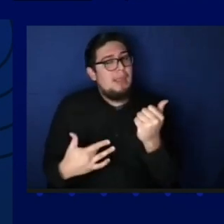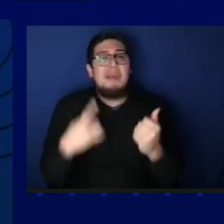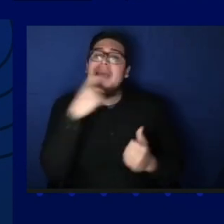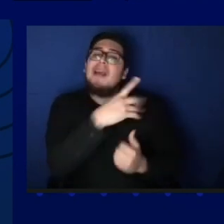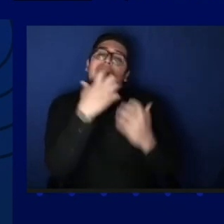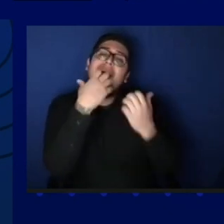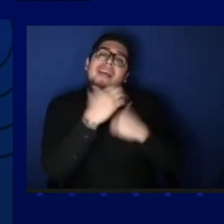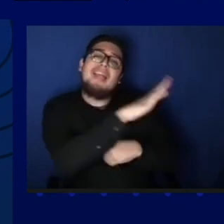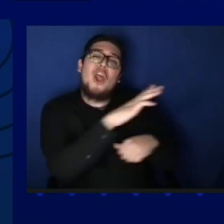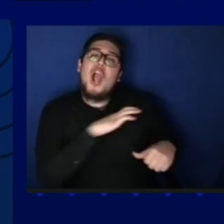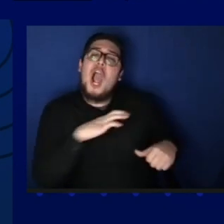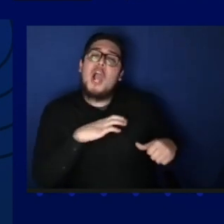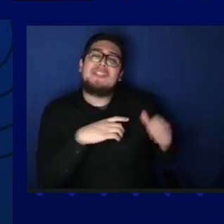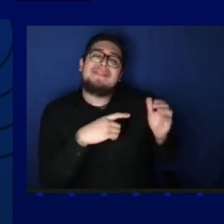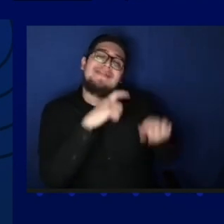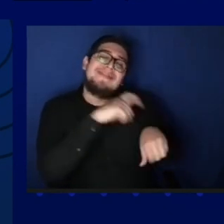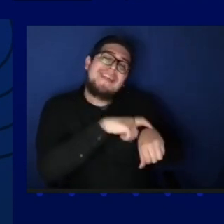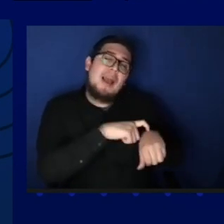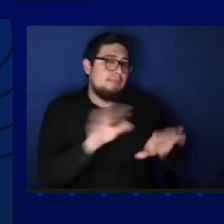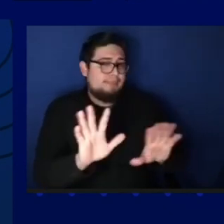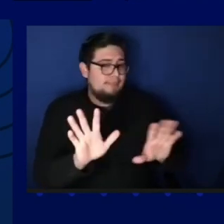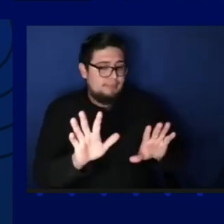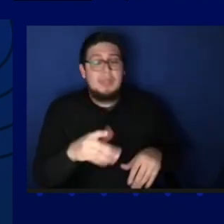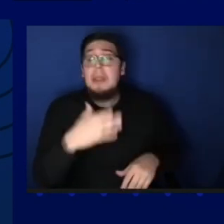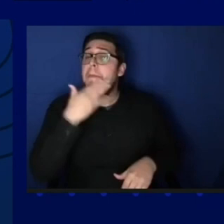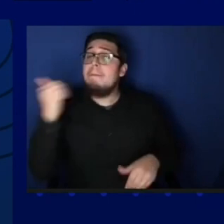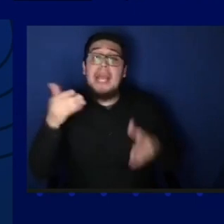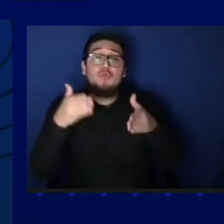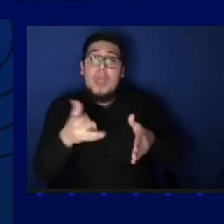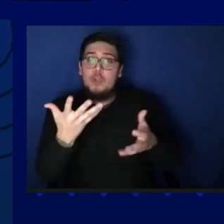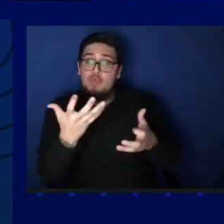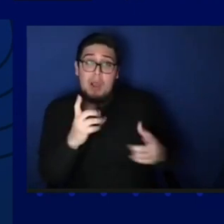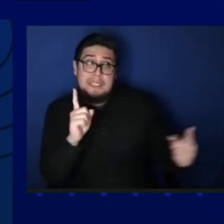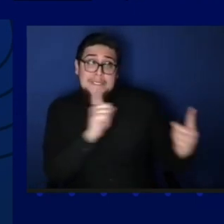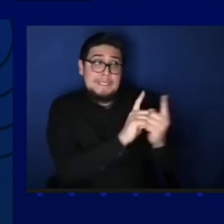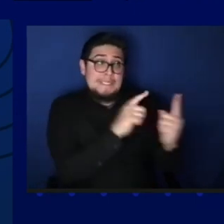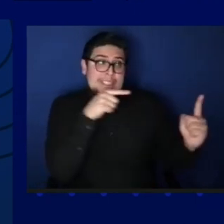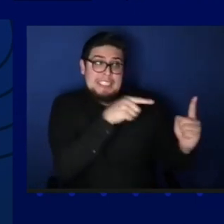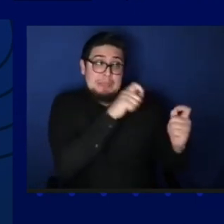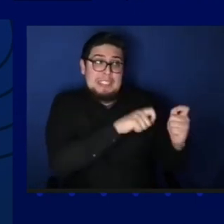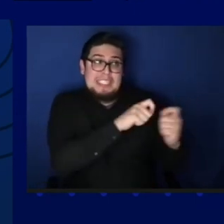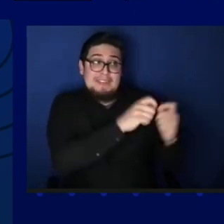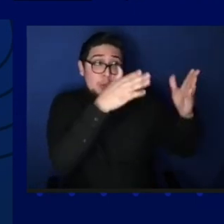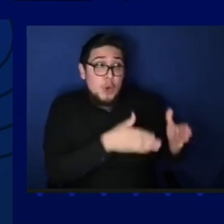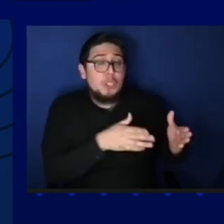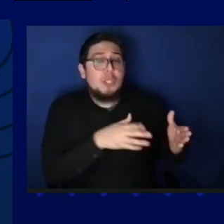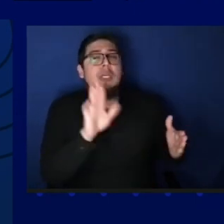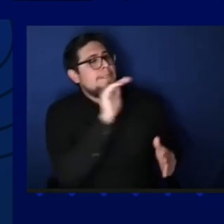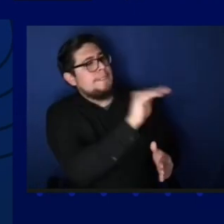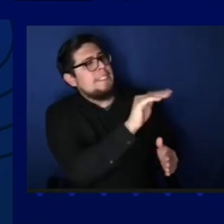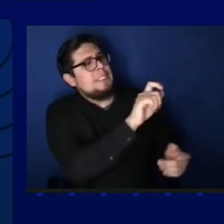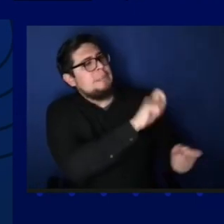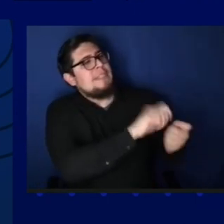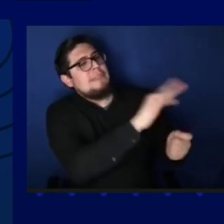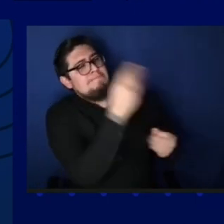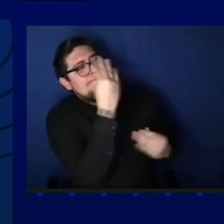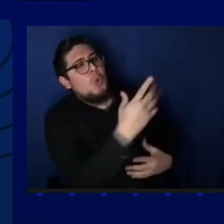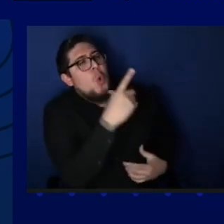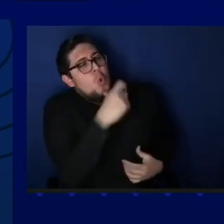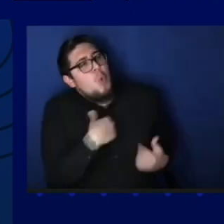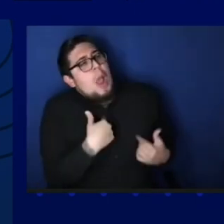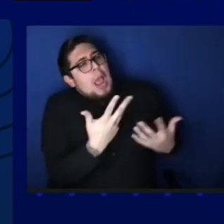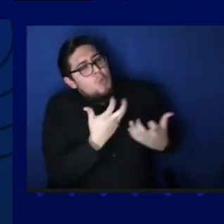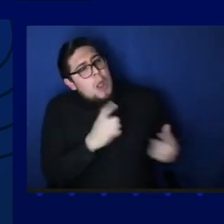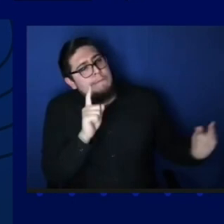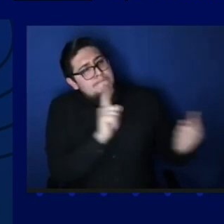most effective way to do this is to be specific about who you are, right? So that you're a constituent, your